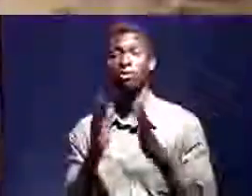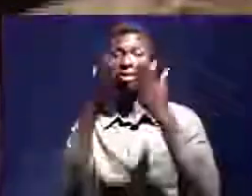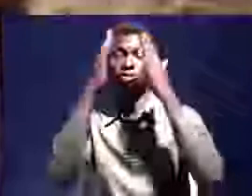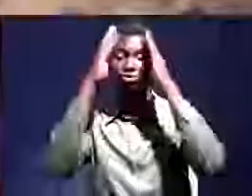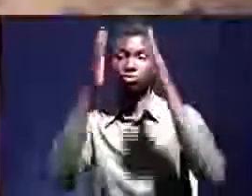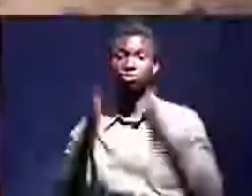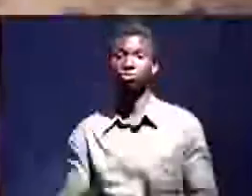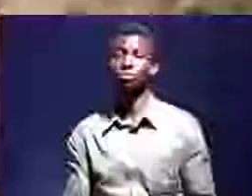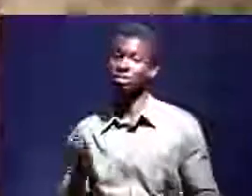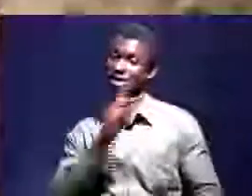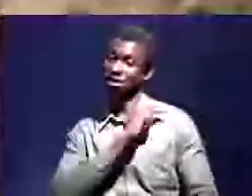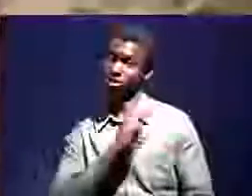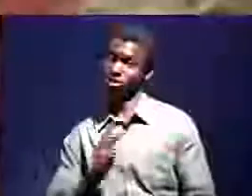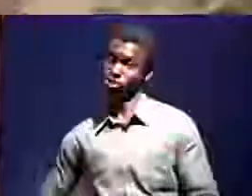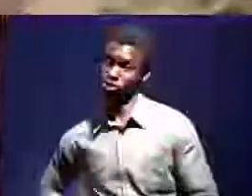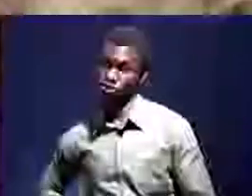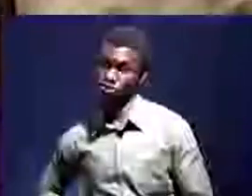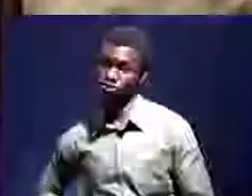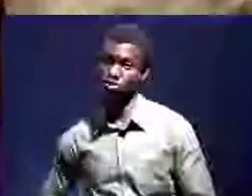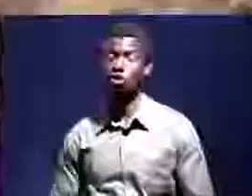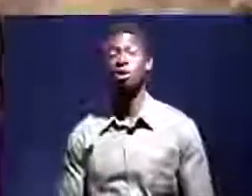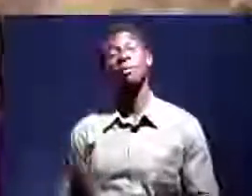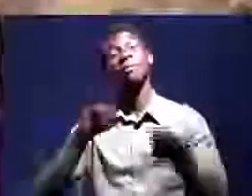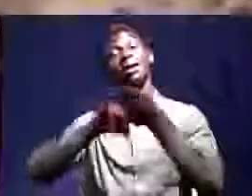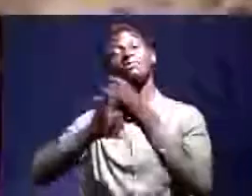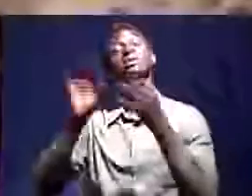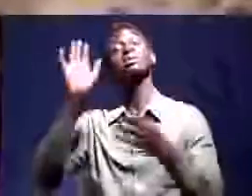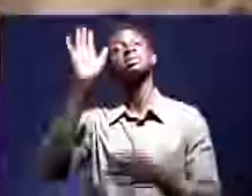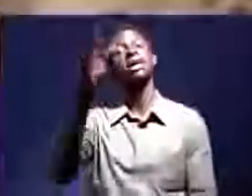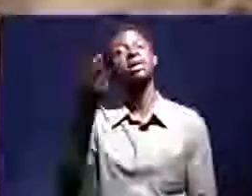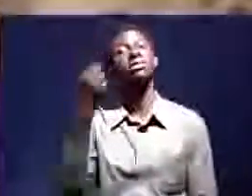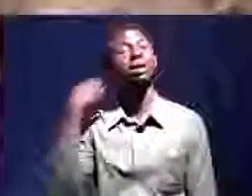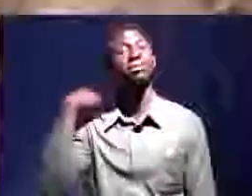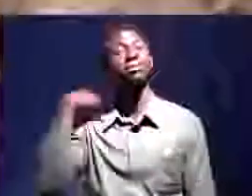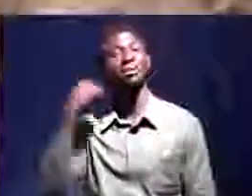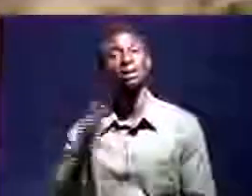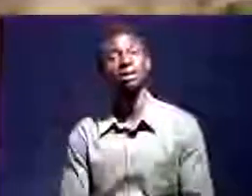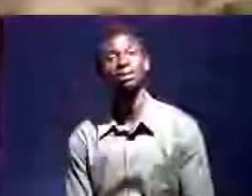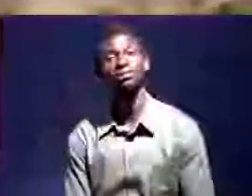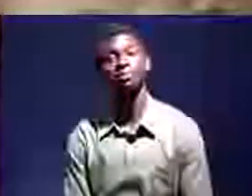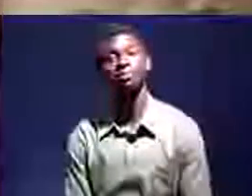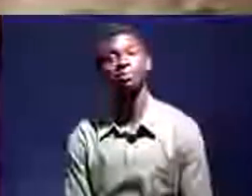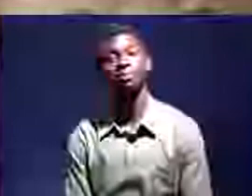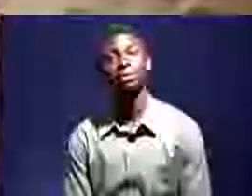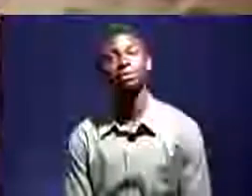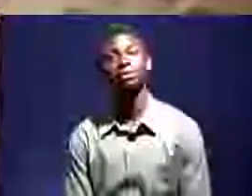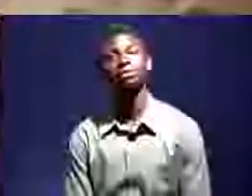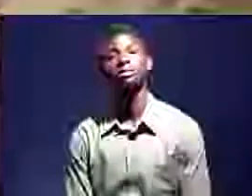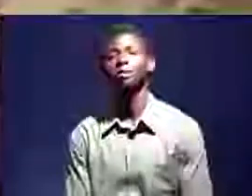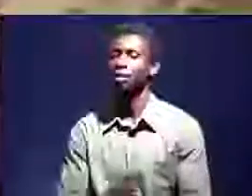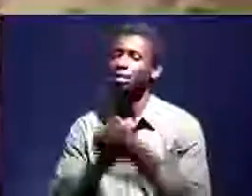and his friends said, "You better never go up to that work, take that job.